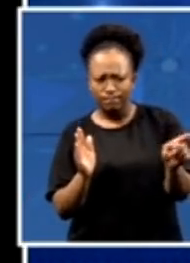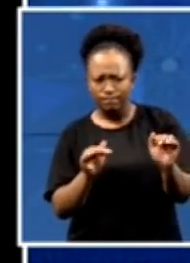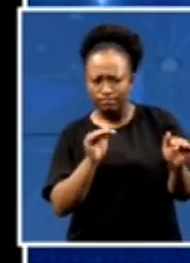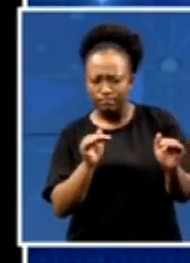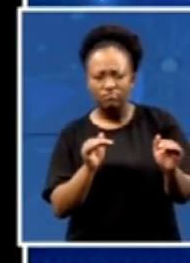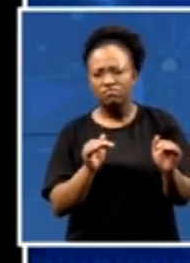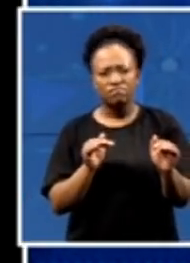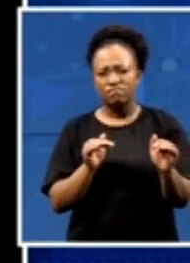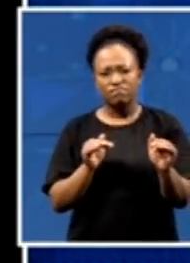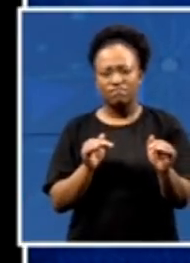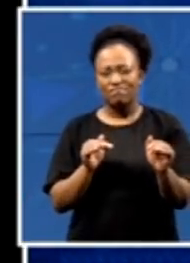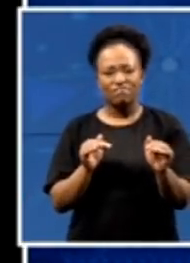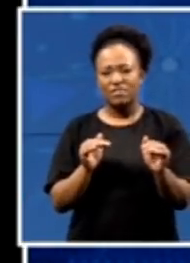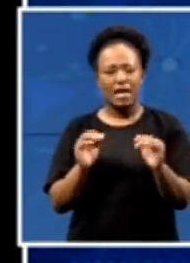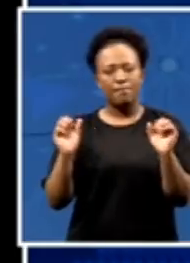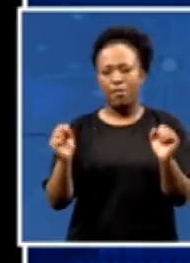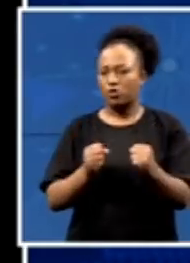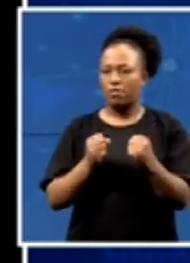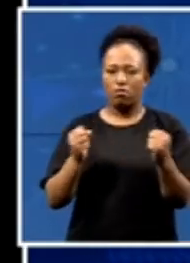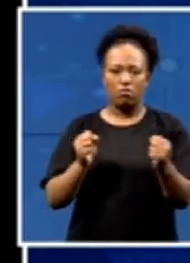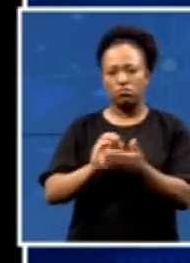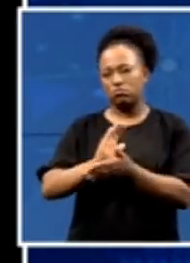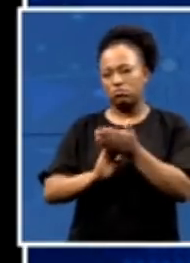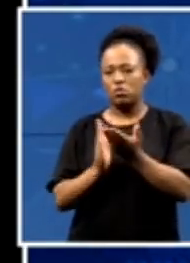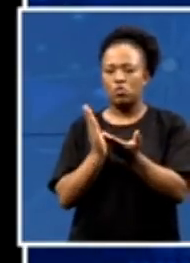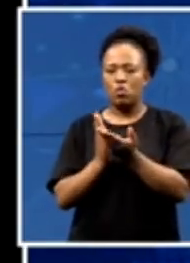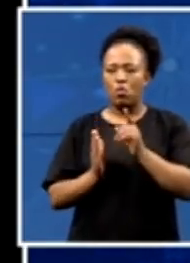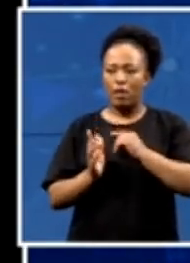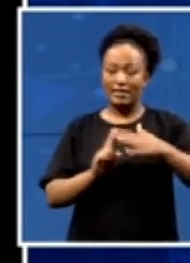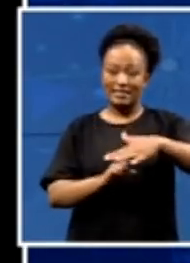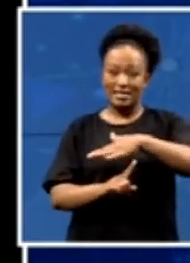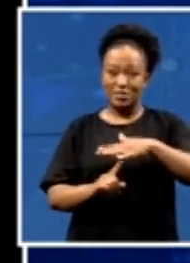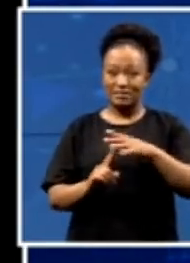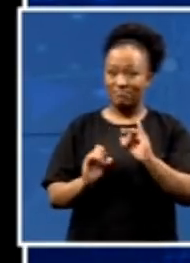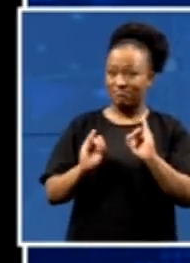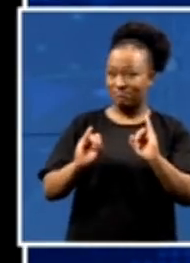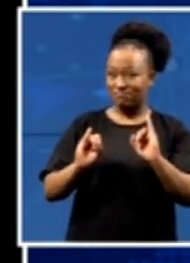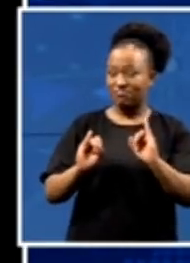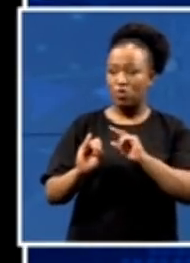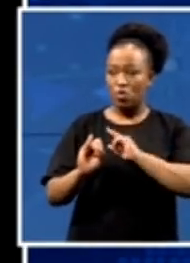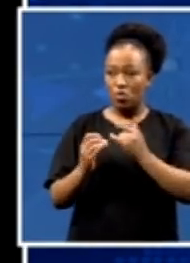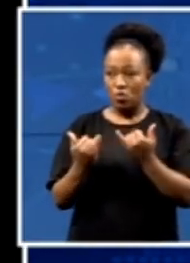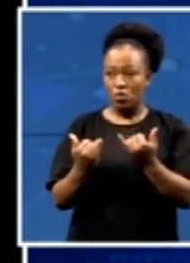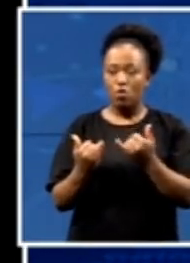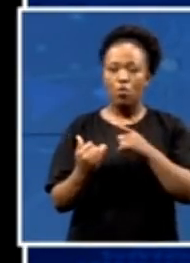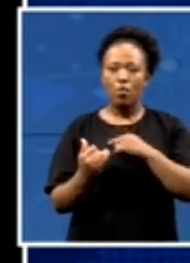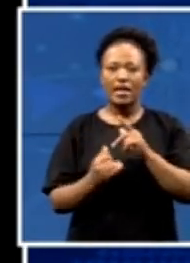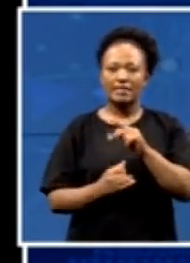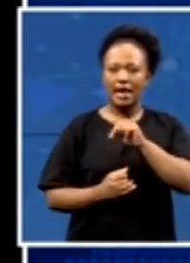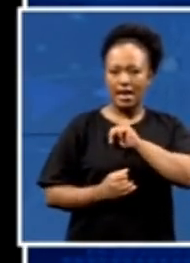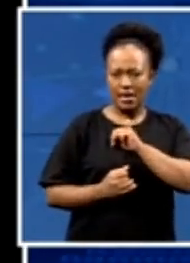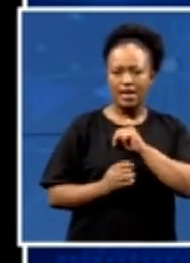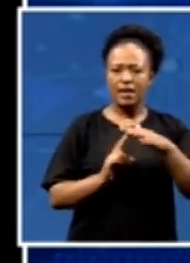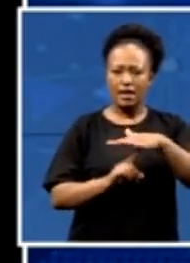to school because of the situation that is currently being experienced here in KwaZulu-Natal. So there's no way one could